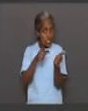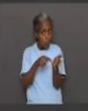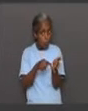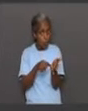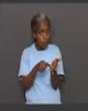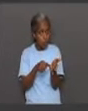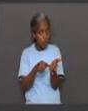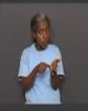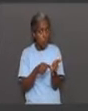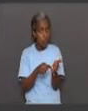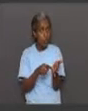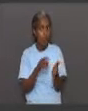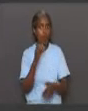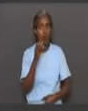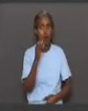point O.